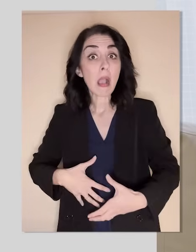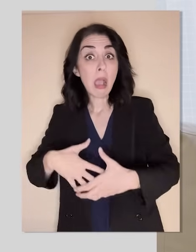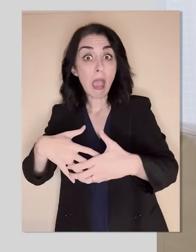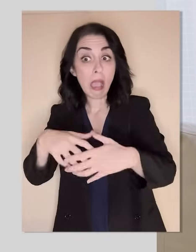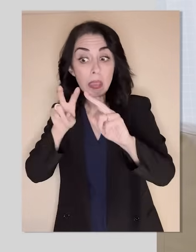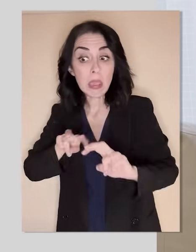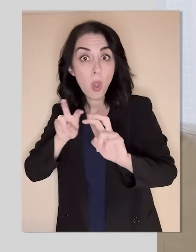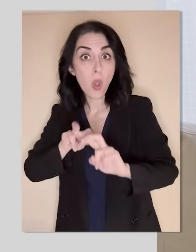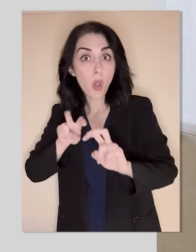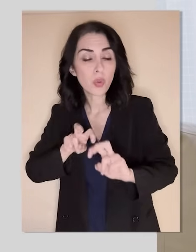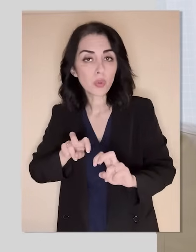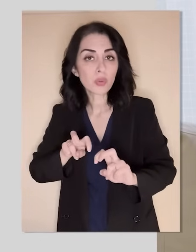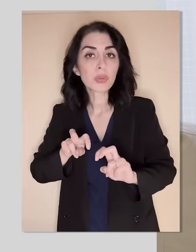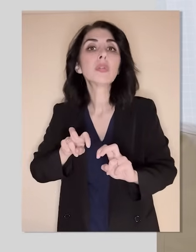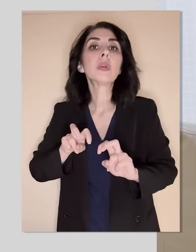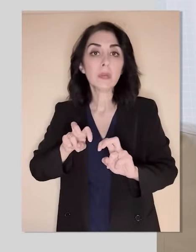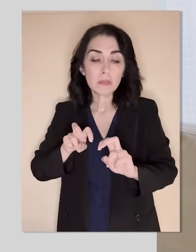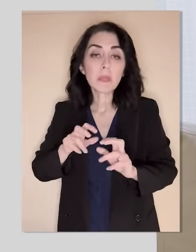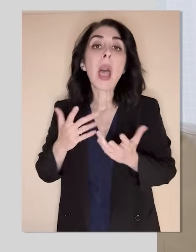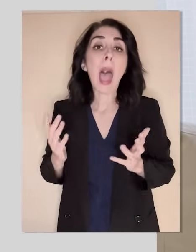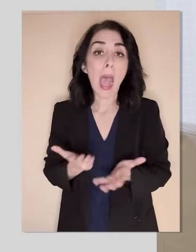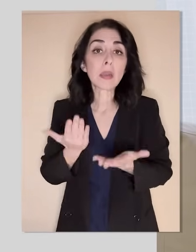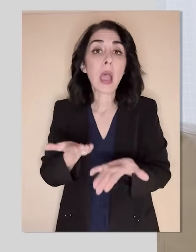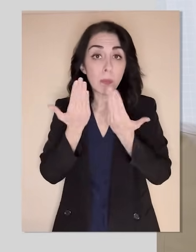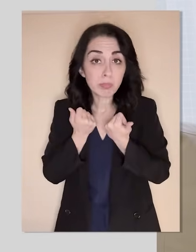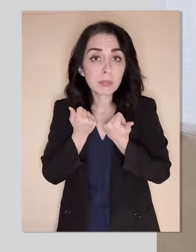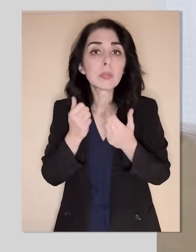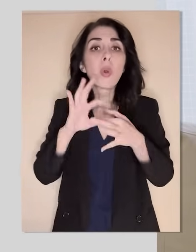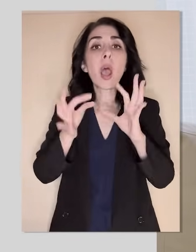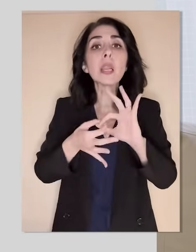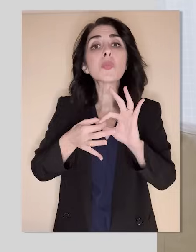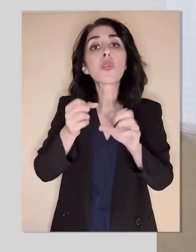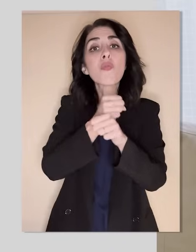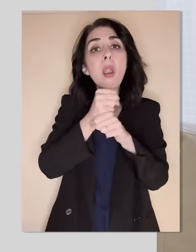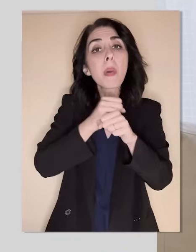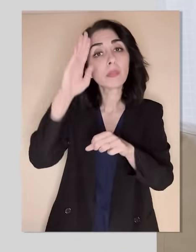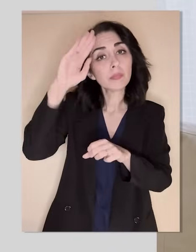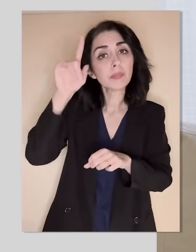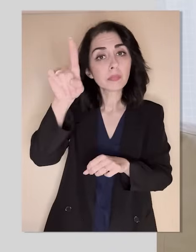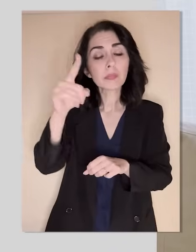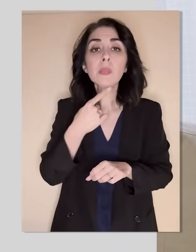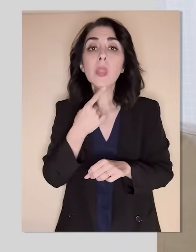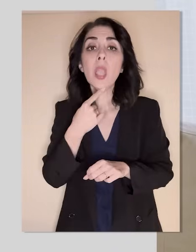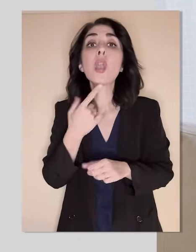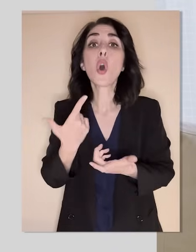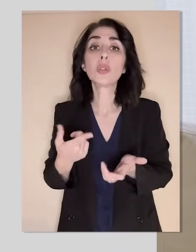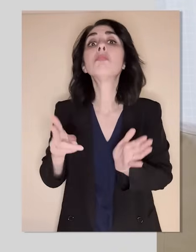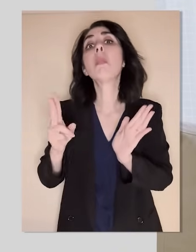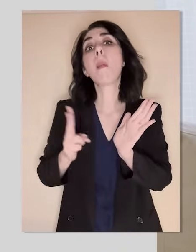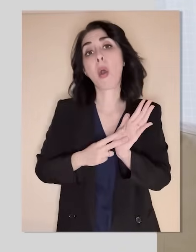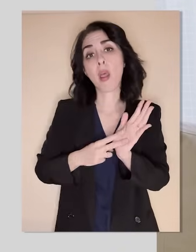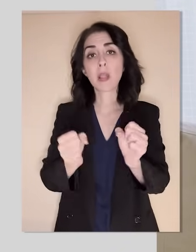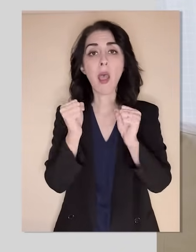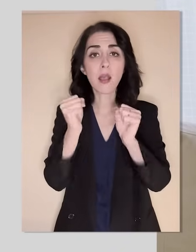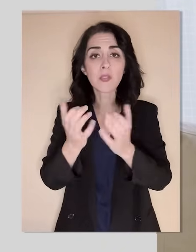America says, well, we don't know that it's safe, therefore you can't give it to pregnant women. So we always advise that.